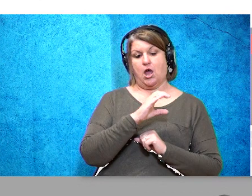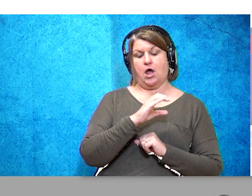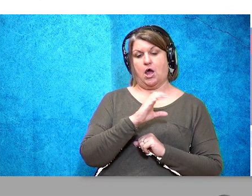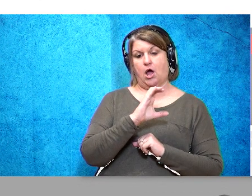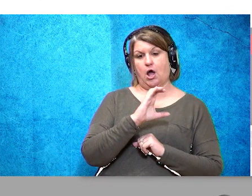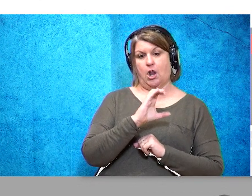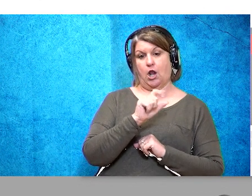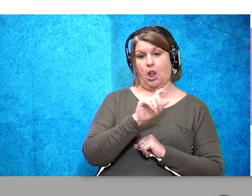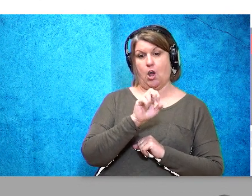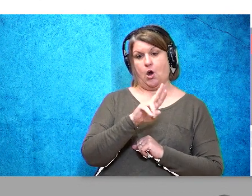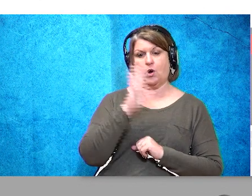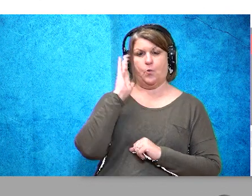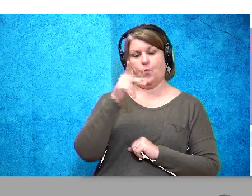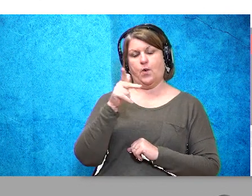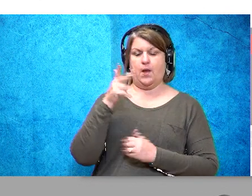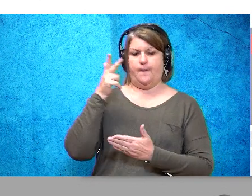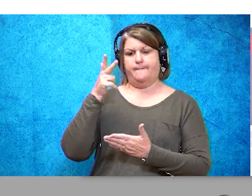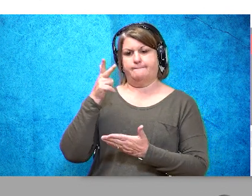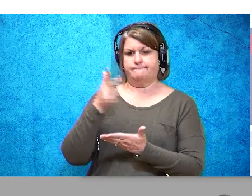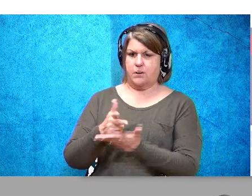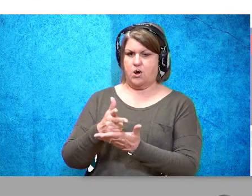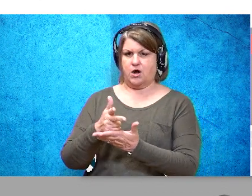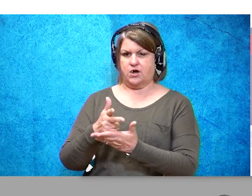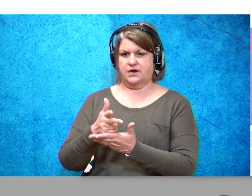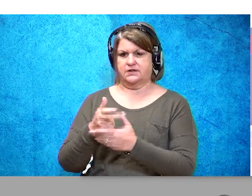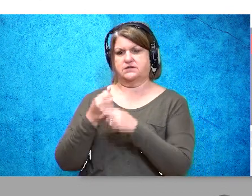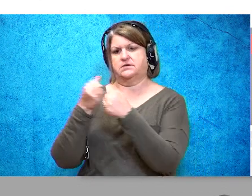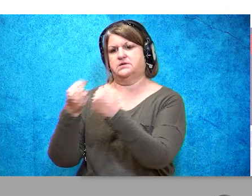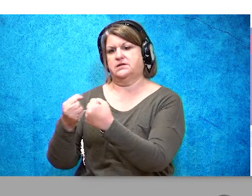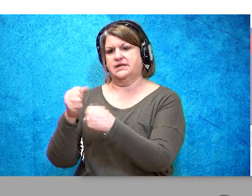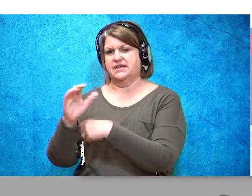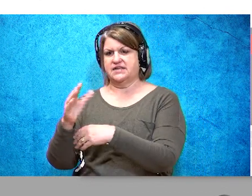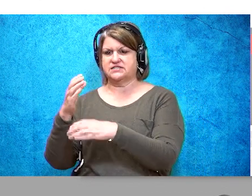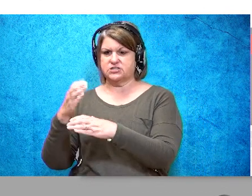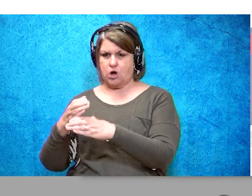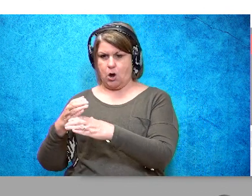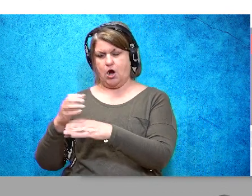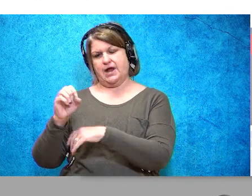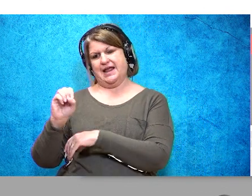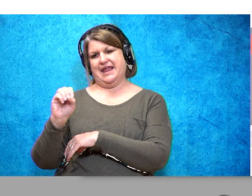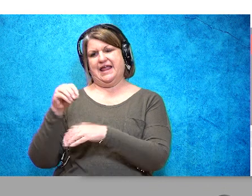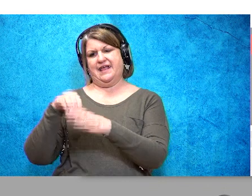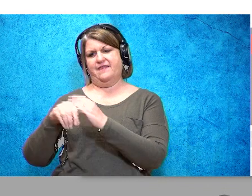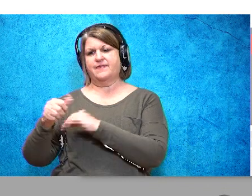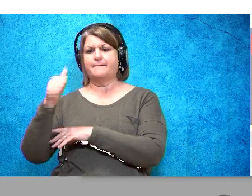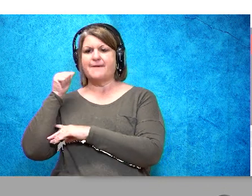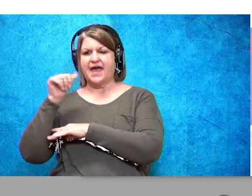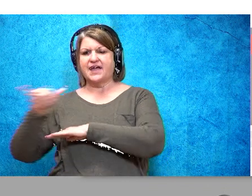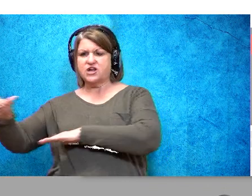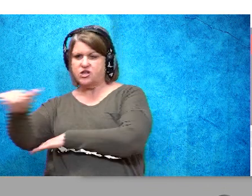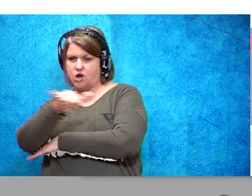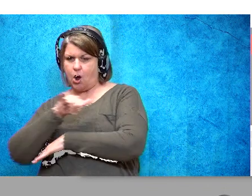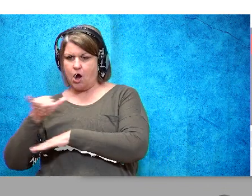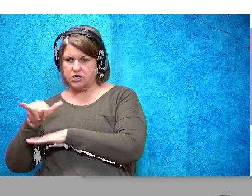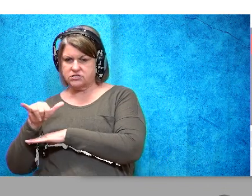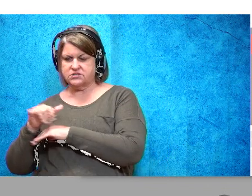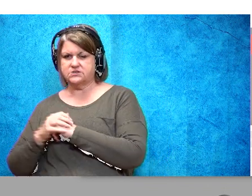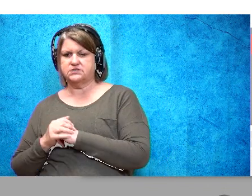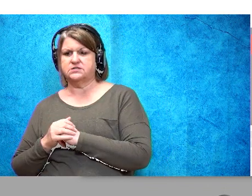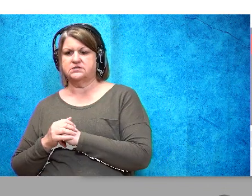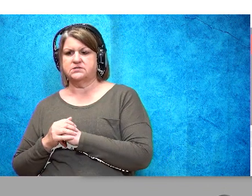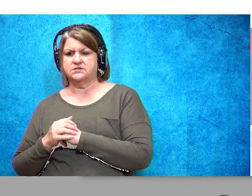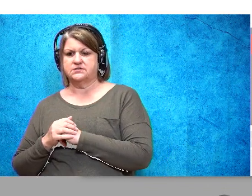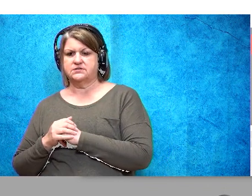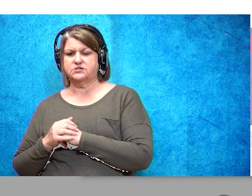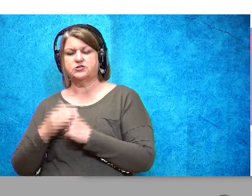will park his car in the backyard. Good job reading, writing, and spelling words with